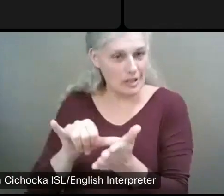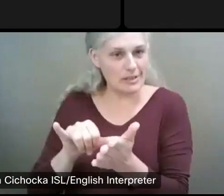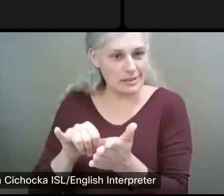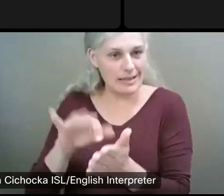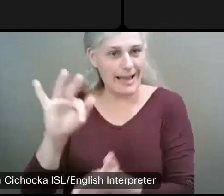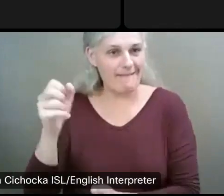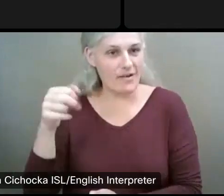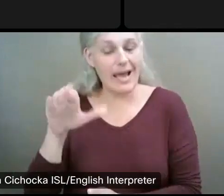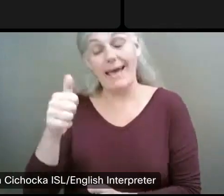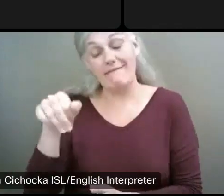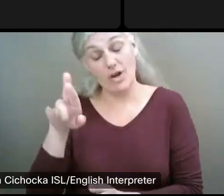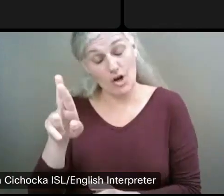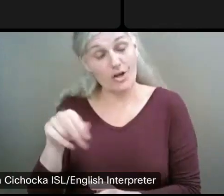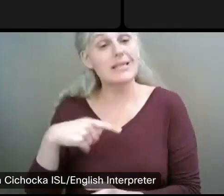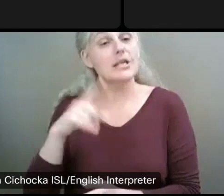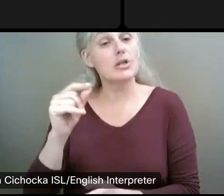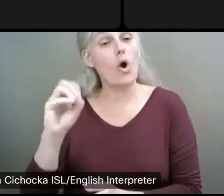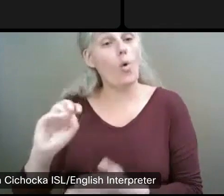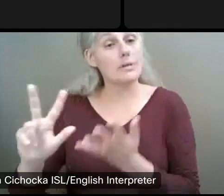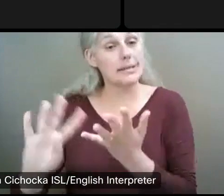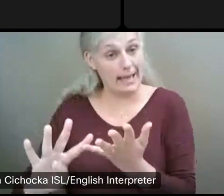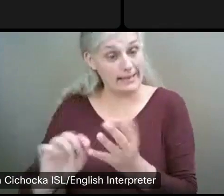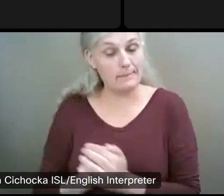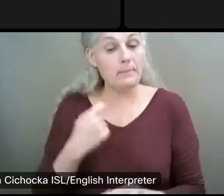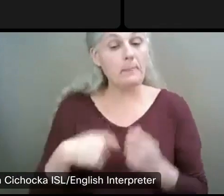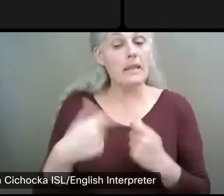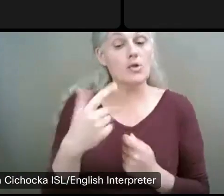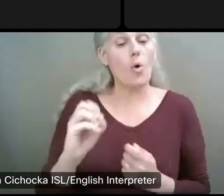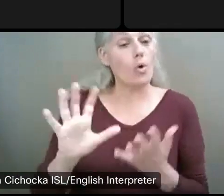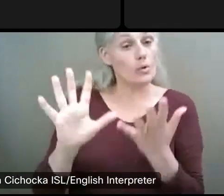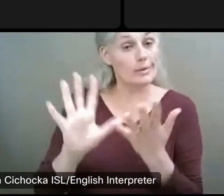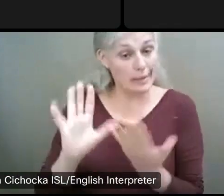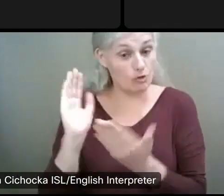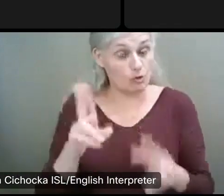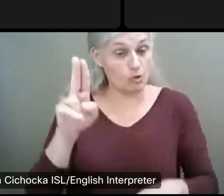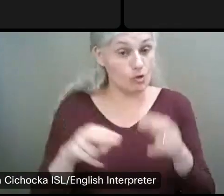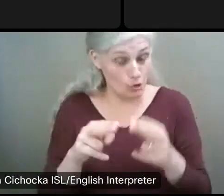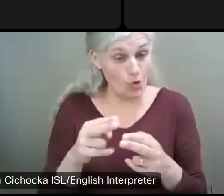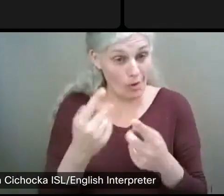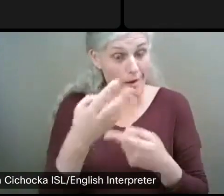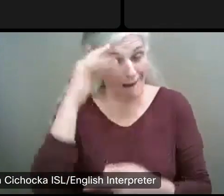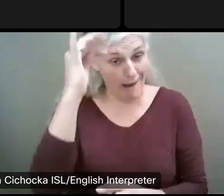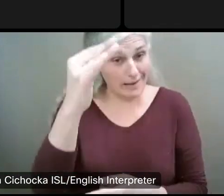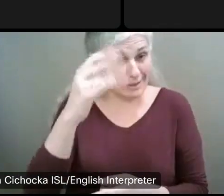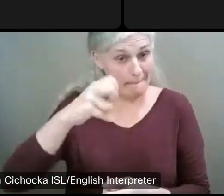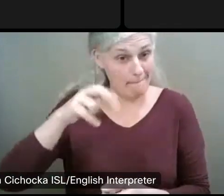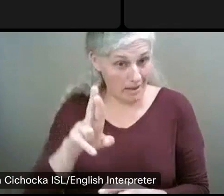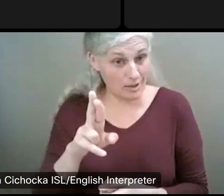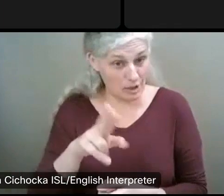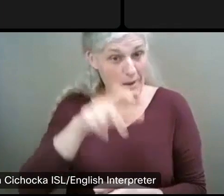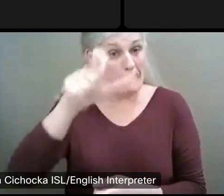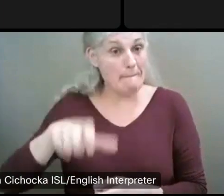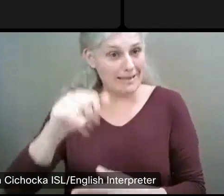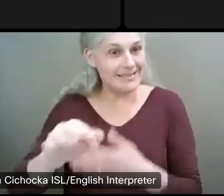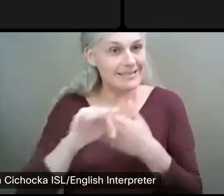in 2009. And in 2010, she introduced a new academic master's in Human Factors and Patient Safety, which is